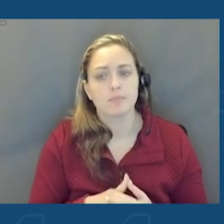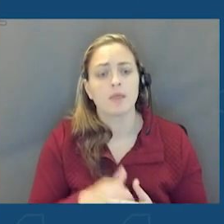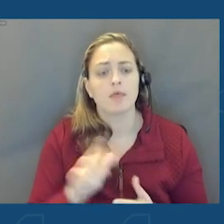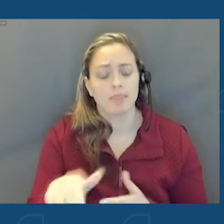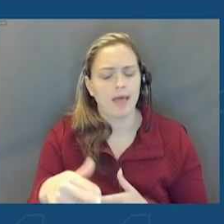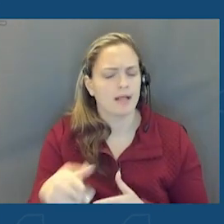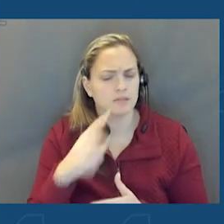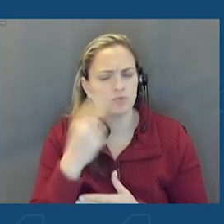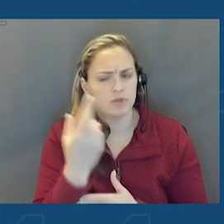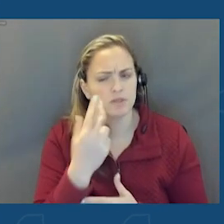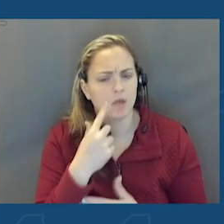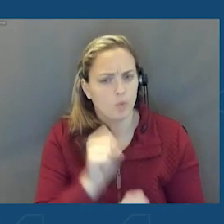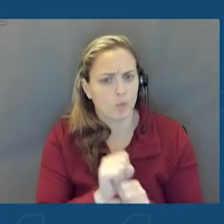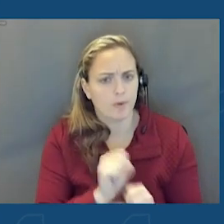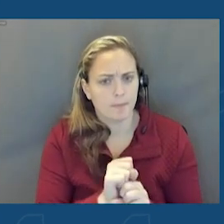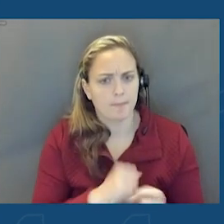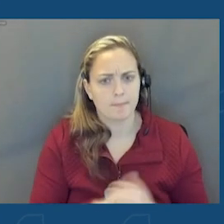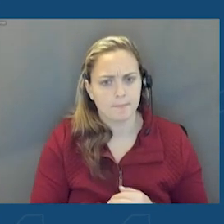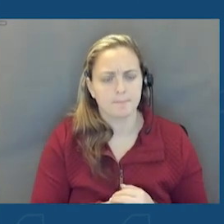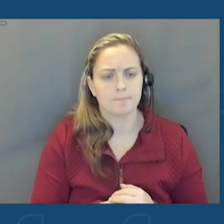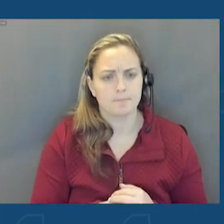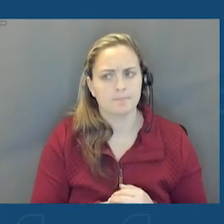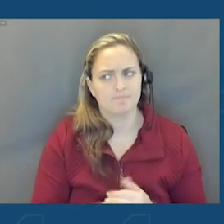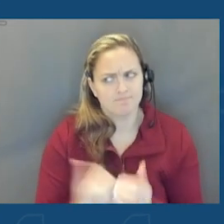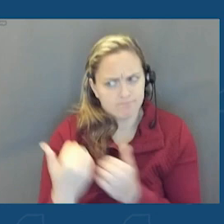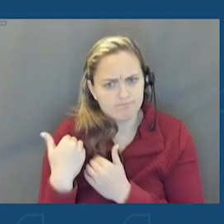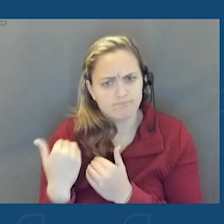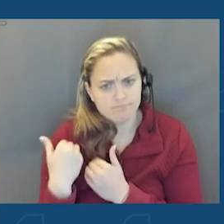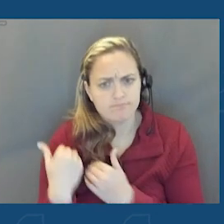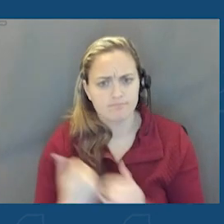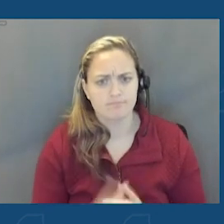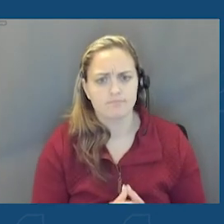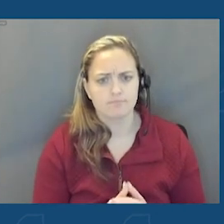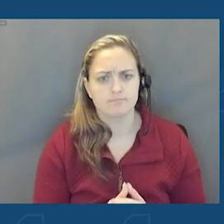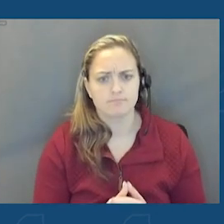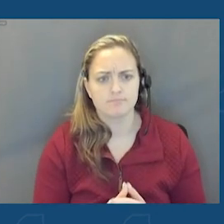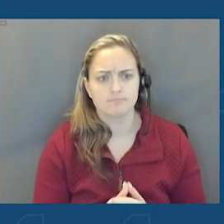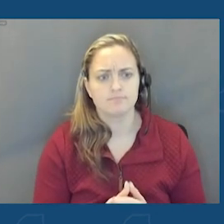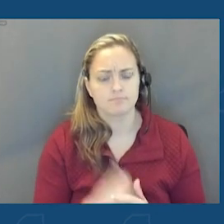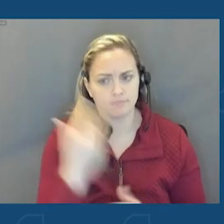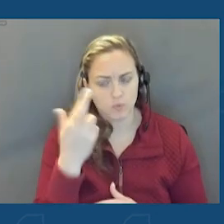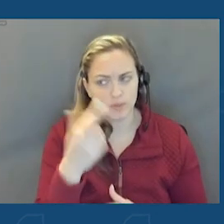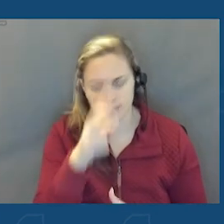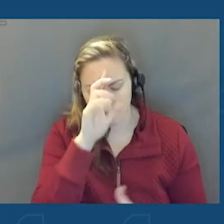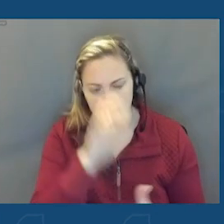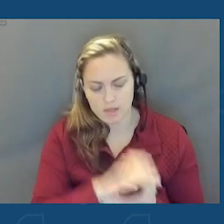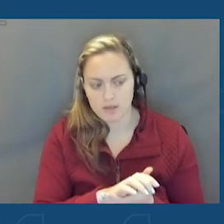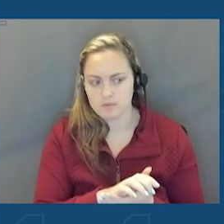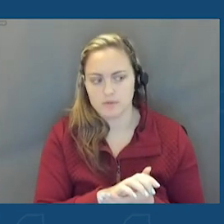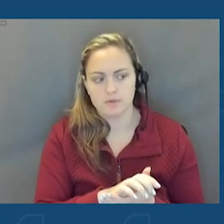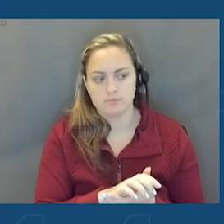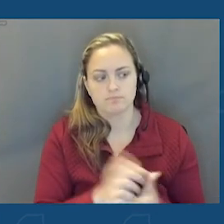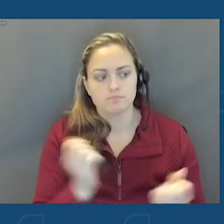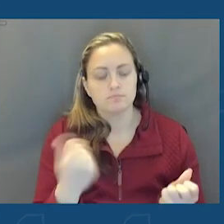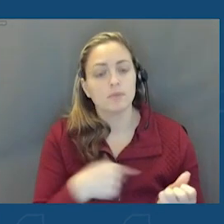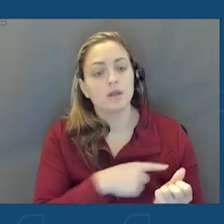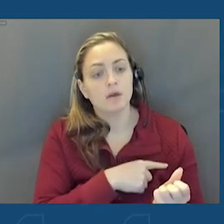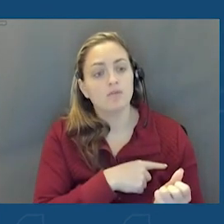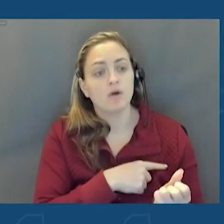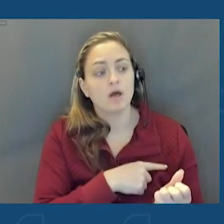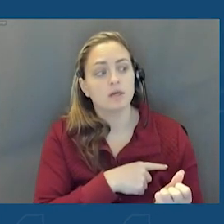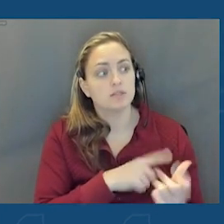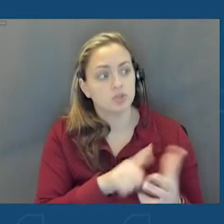do. That's our responsibility. That is why I believe many of us are called to public